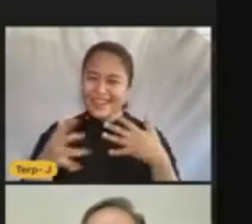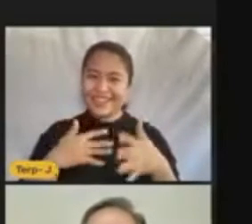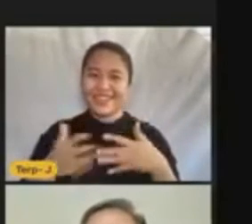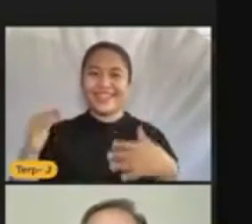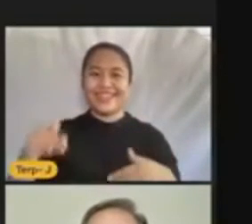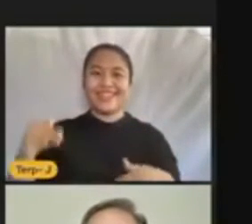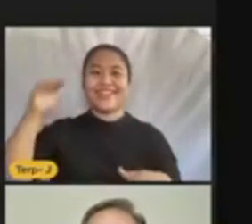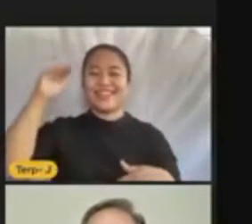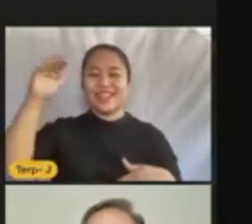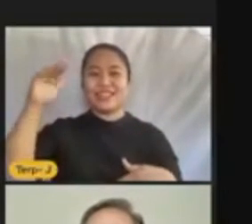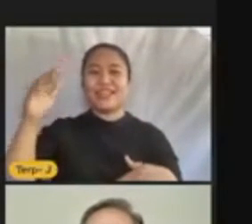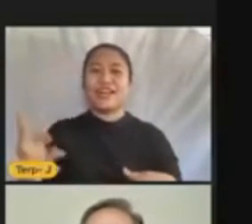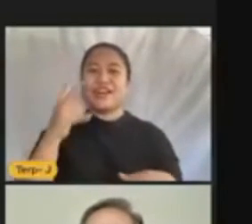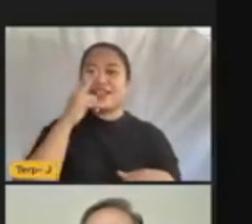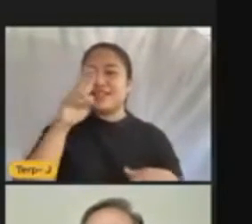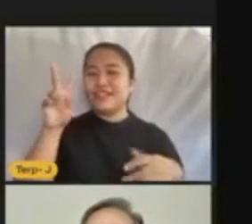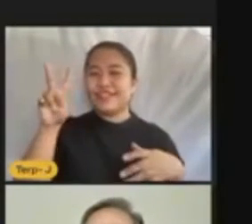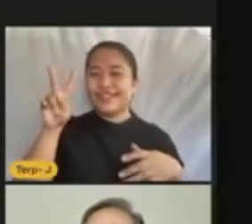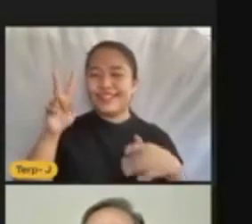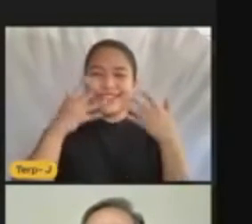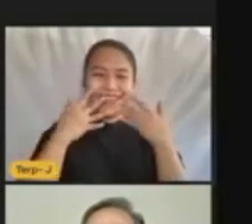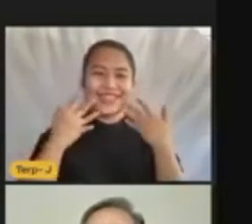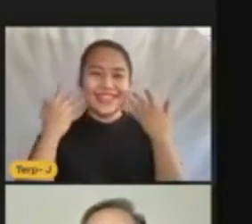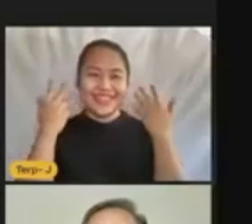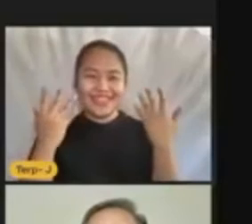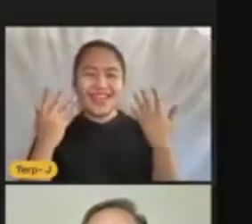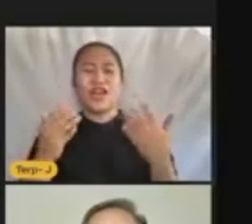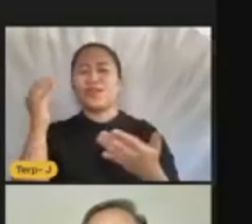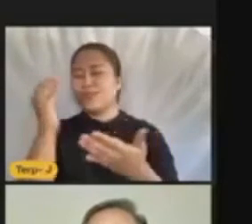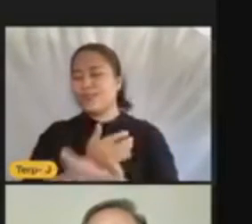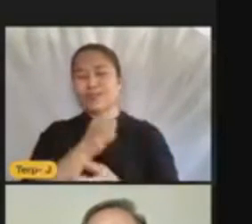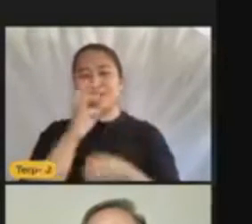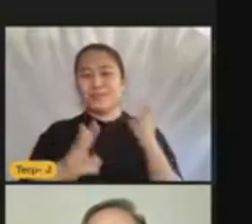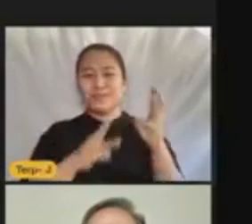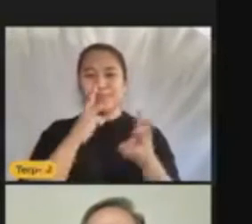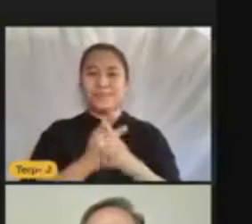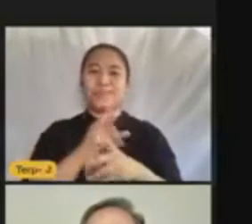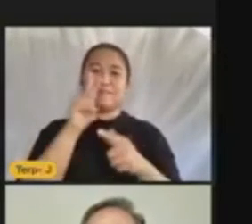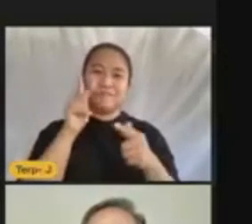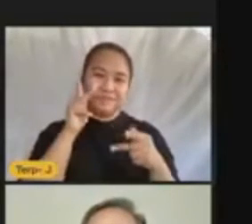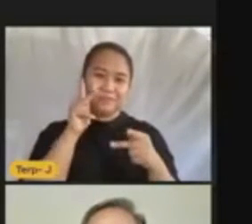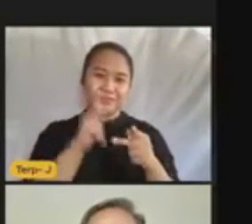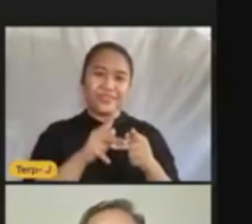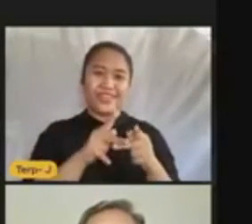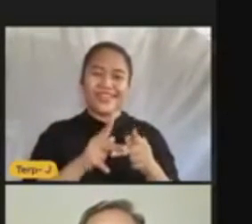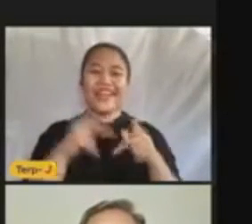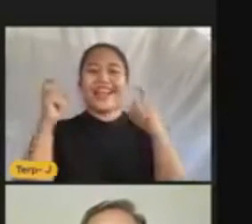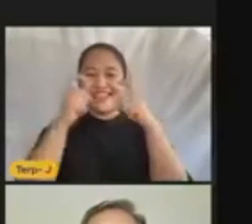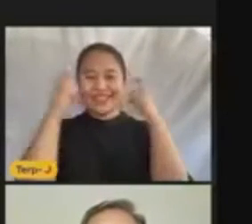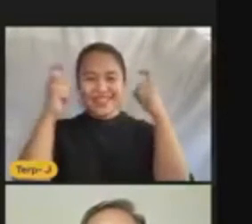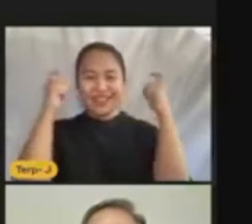their smiles. A whole new world of perfect. So let's celebrate all